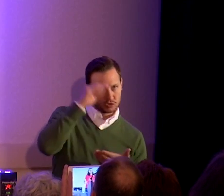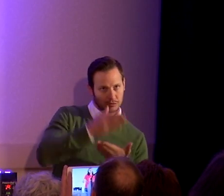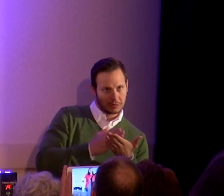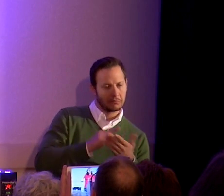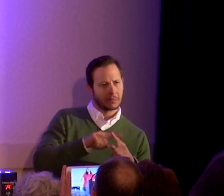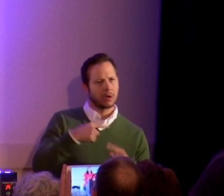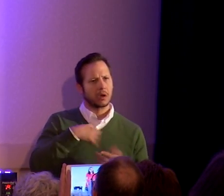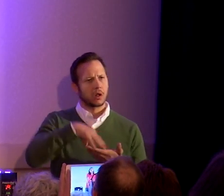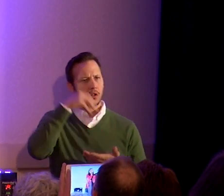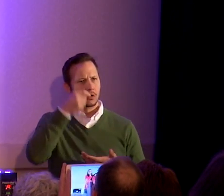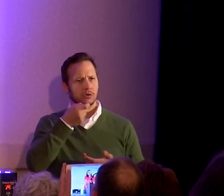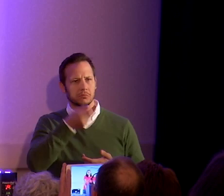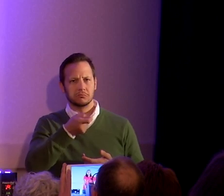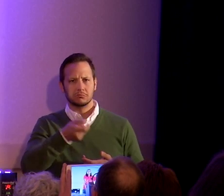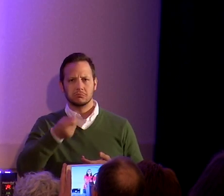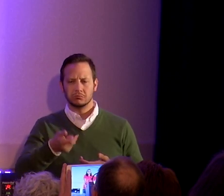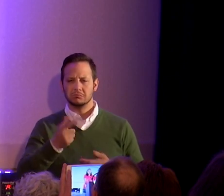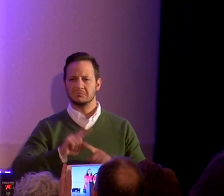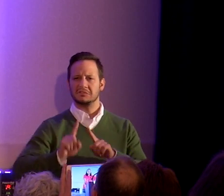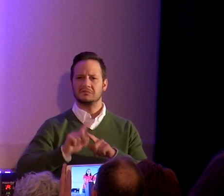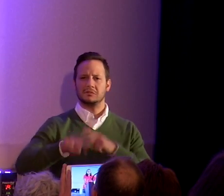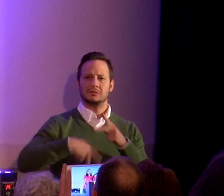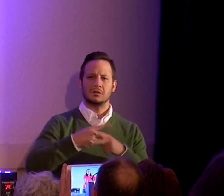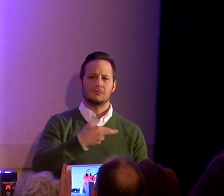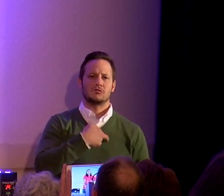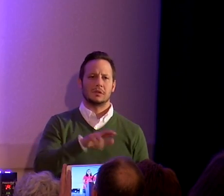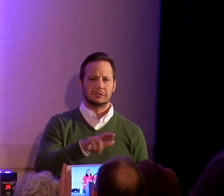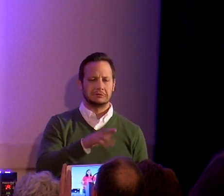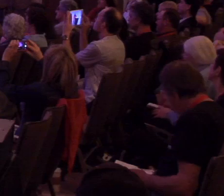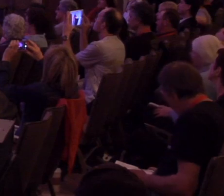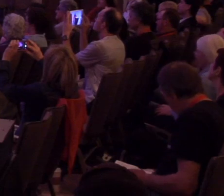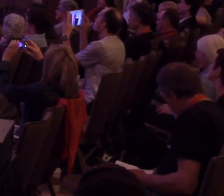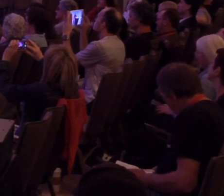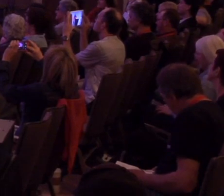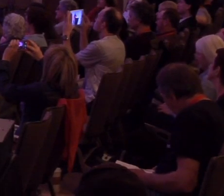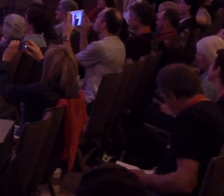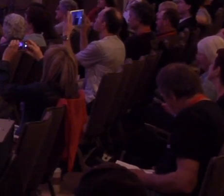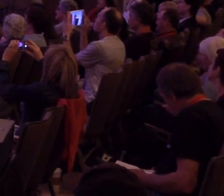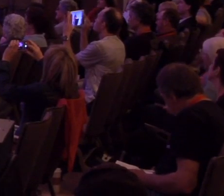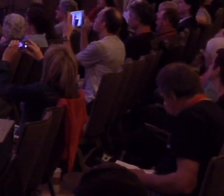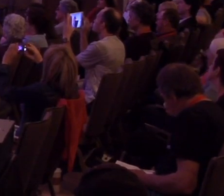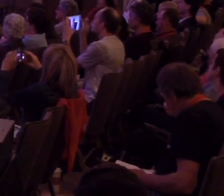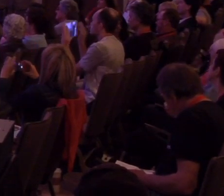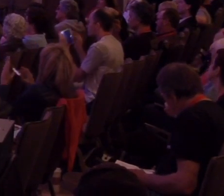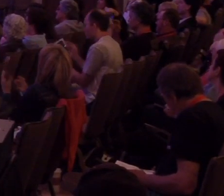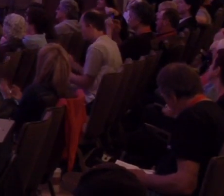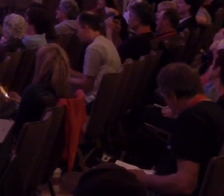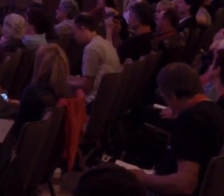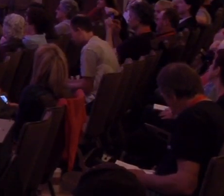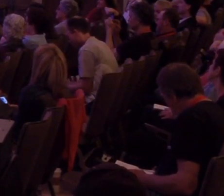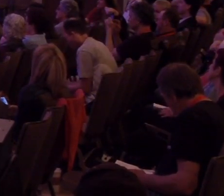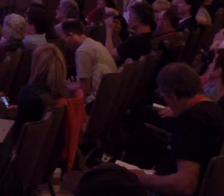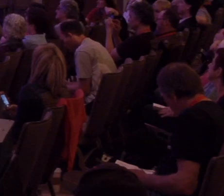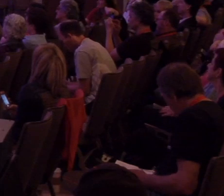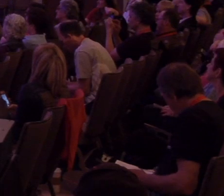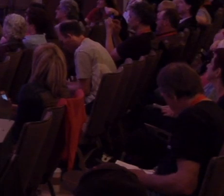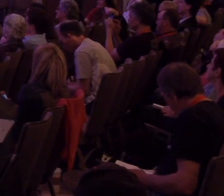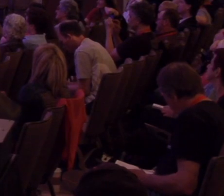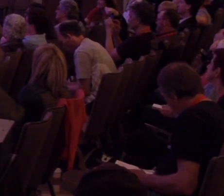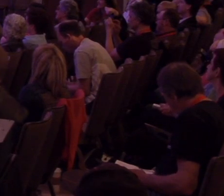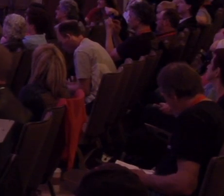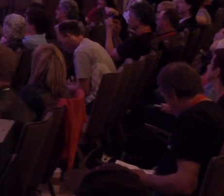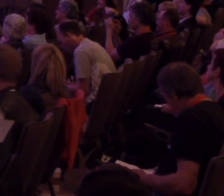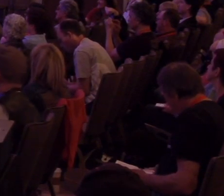learned about it, you know, the various different types of religions up to that point. And for me, I like to describe myself as cheerfully